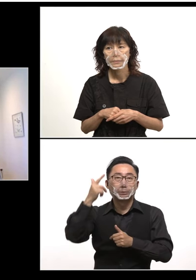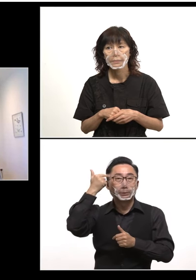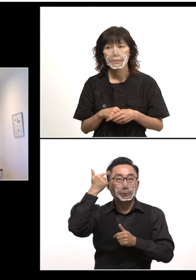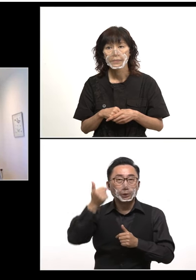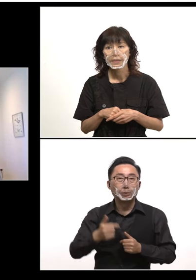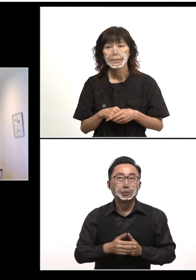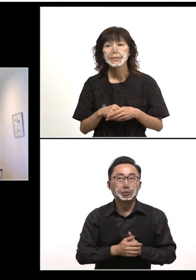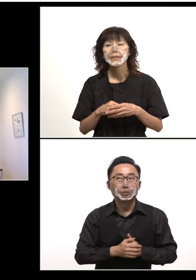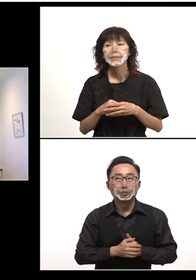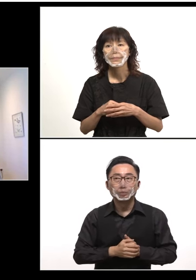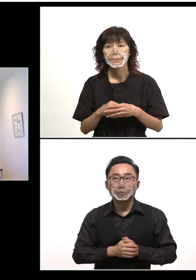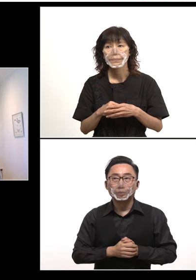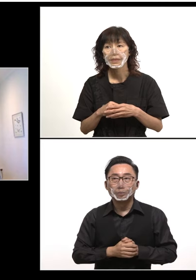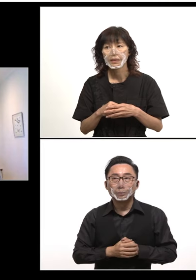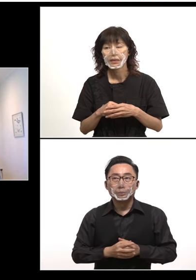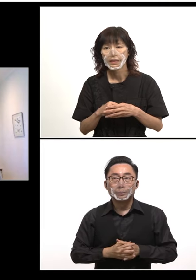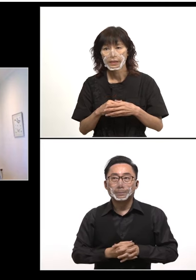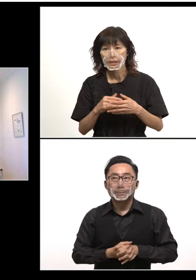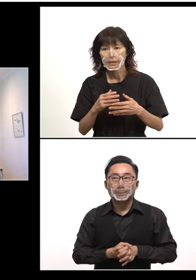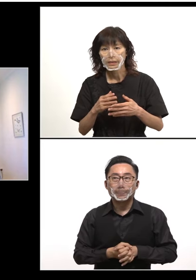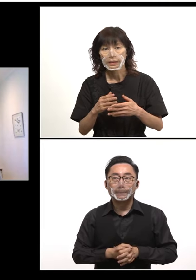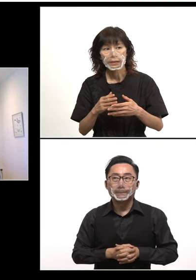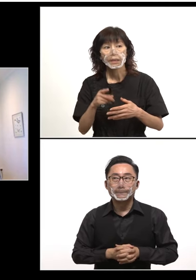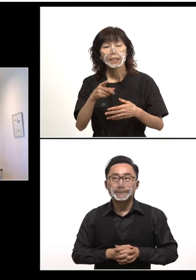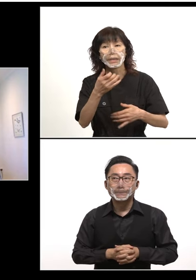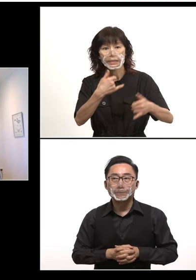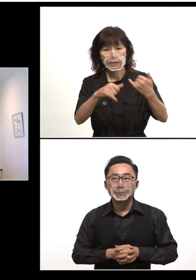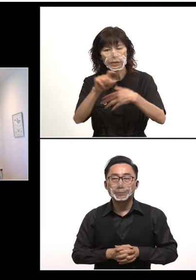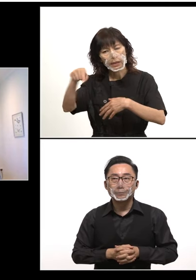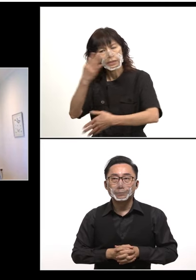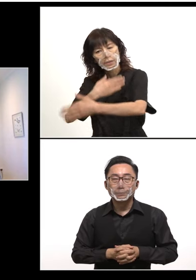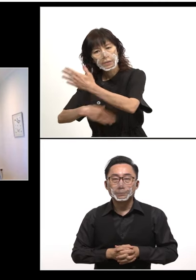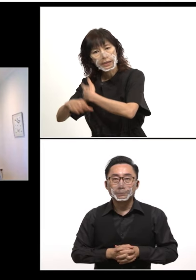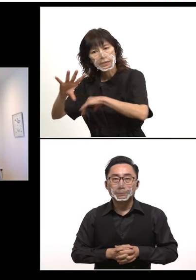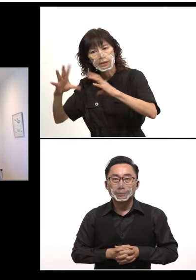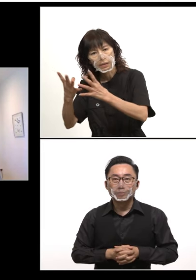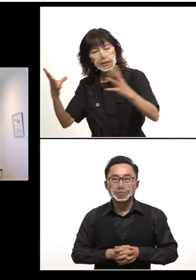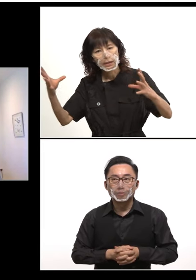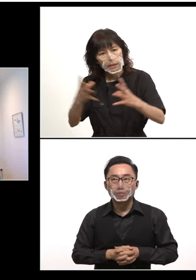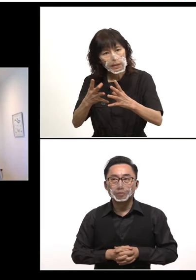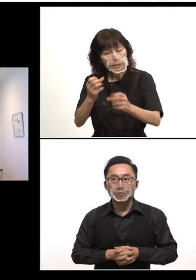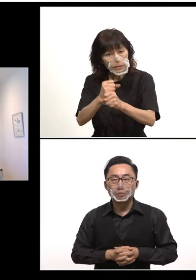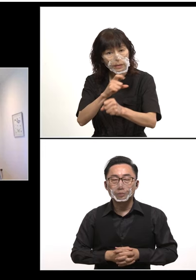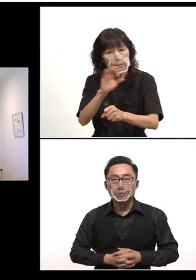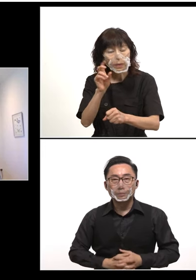Ad Infinitum also work with people of other disabilities, like the people who are visually impaired or physically